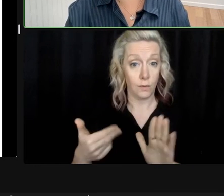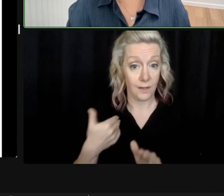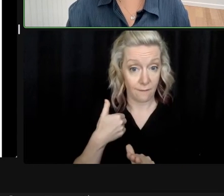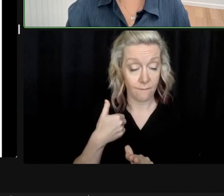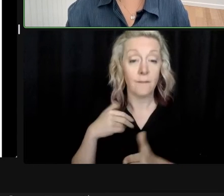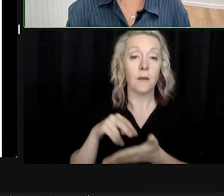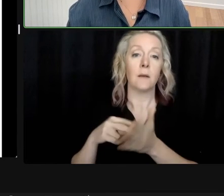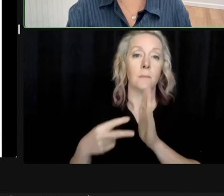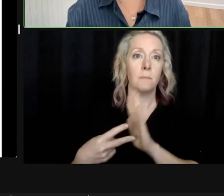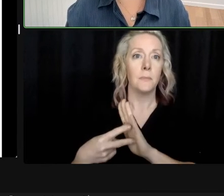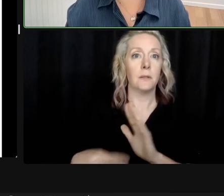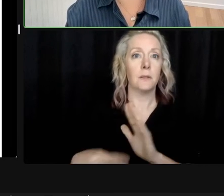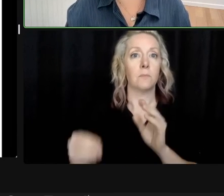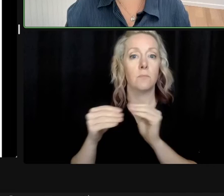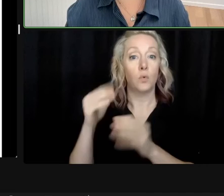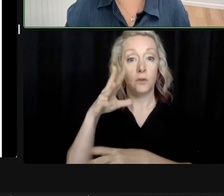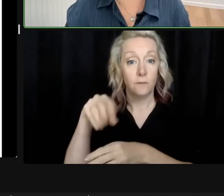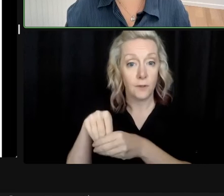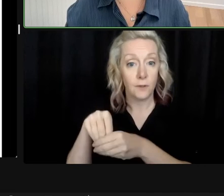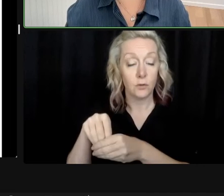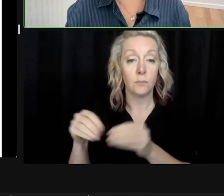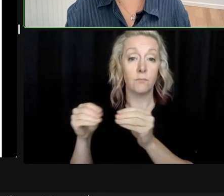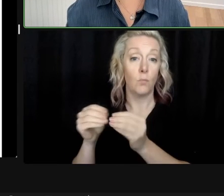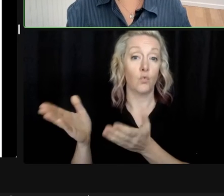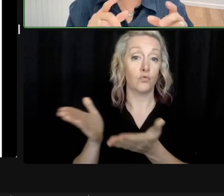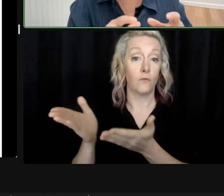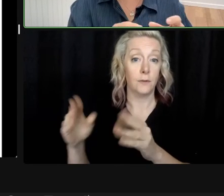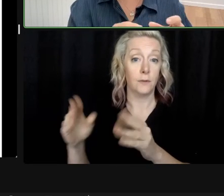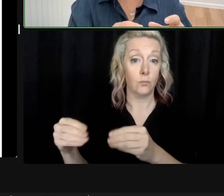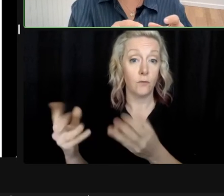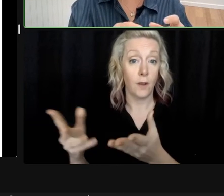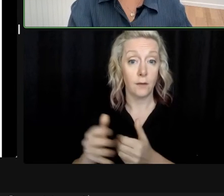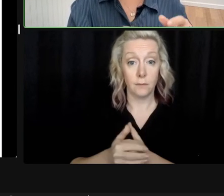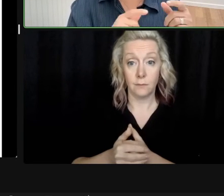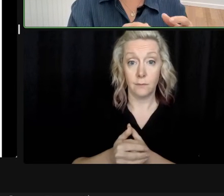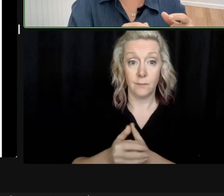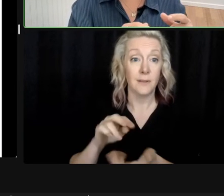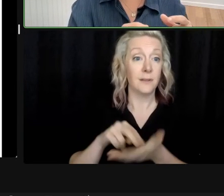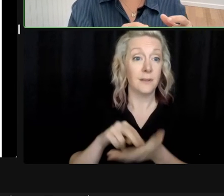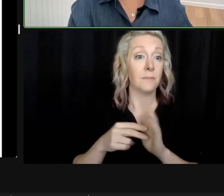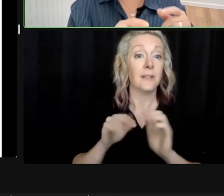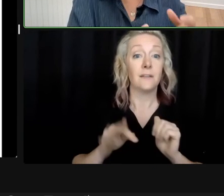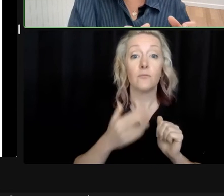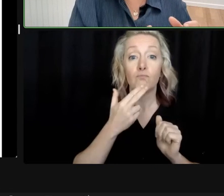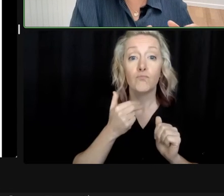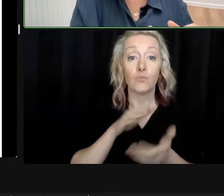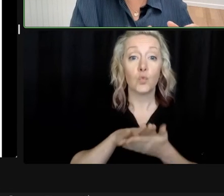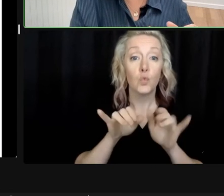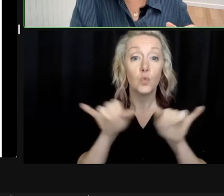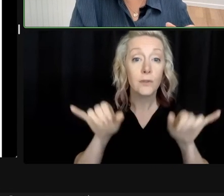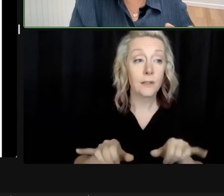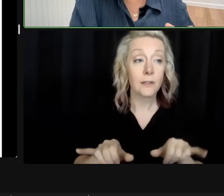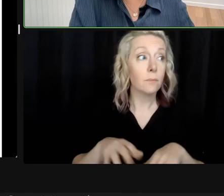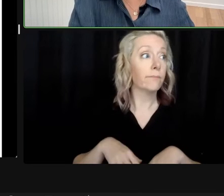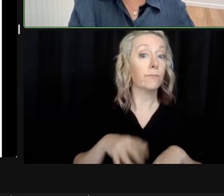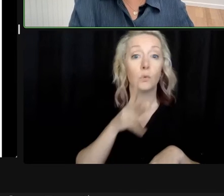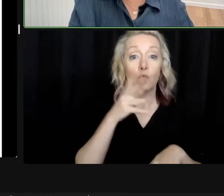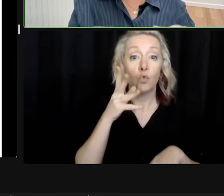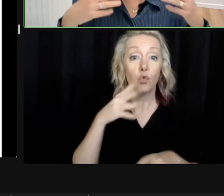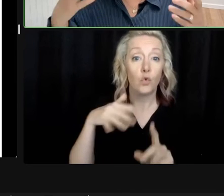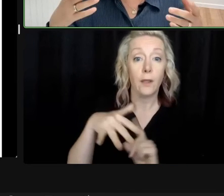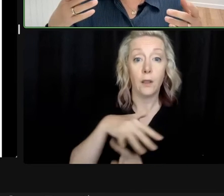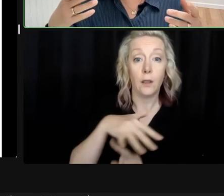you with helpful and effective intervention and services. So if you're in a small district or a rural area and that's the way you can get services, they're going